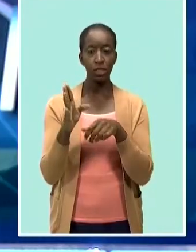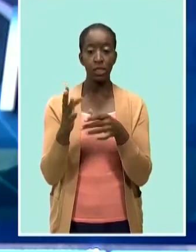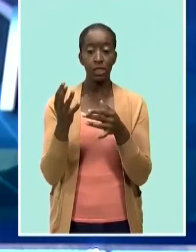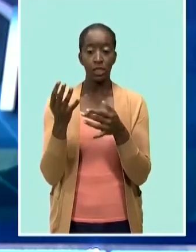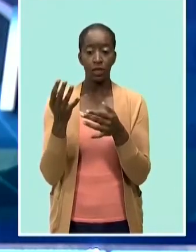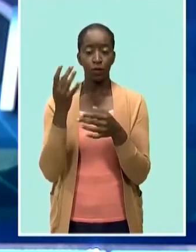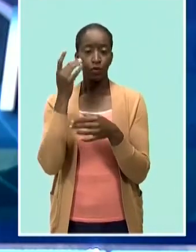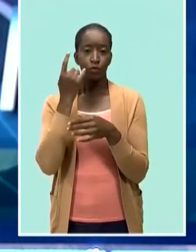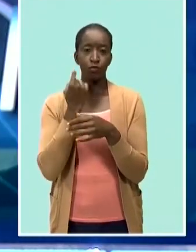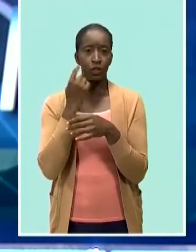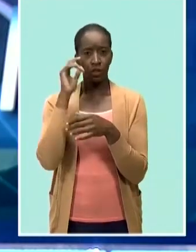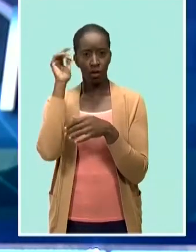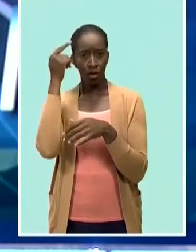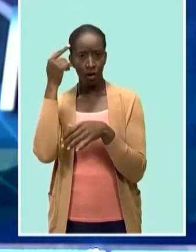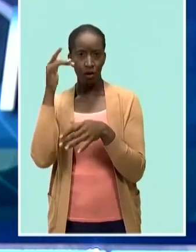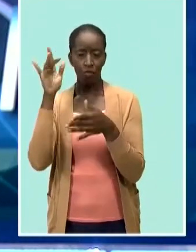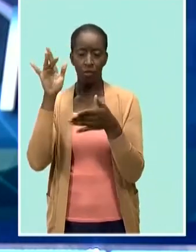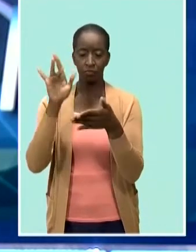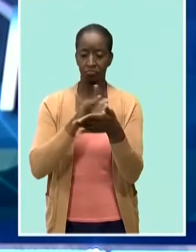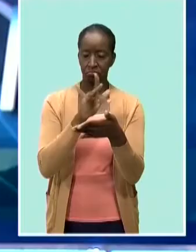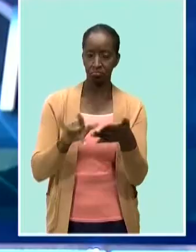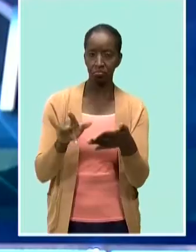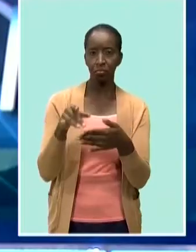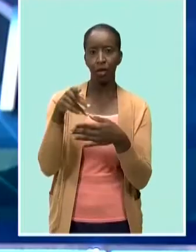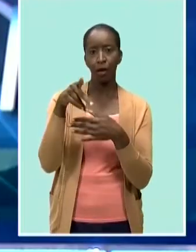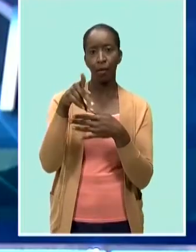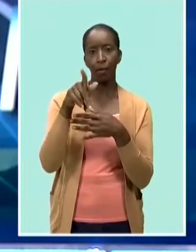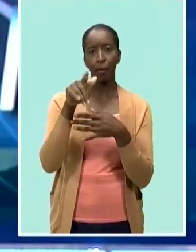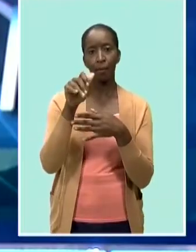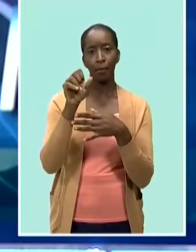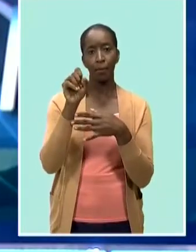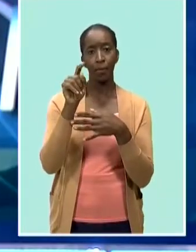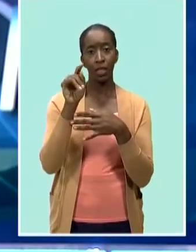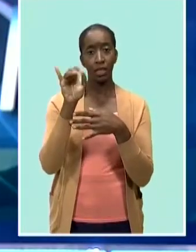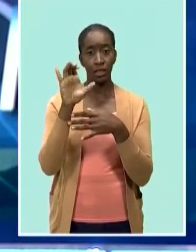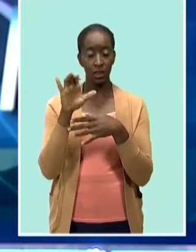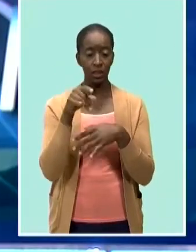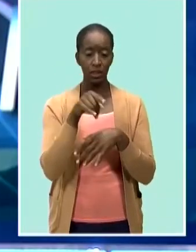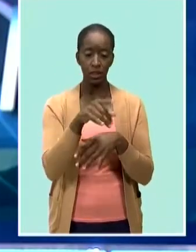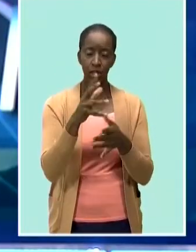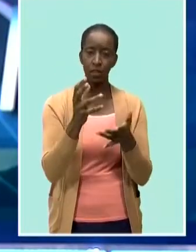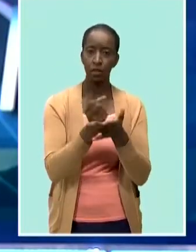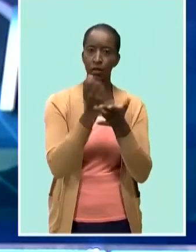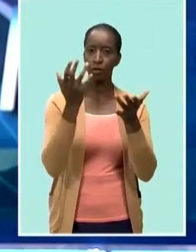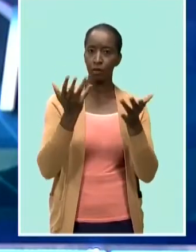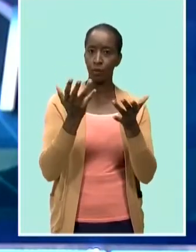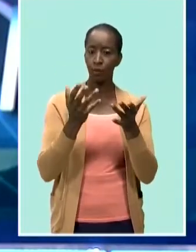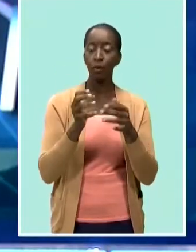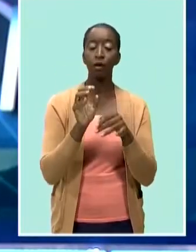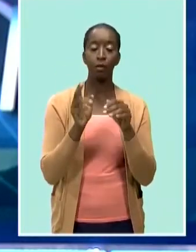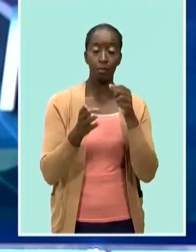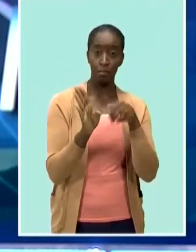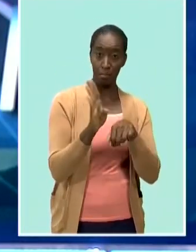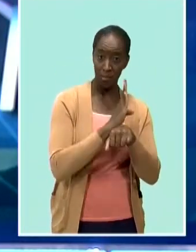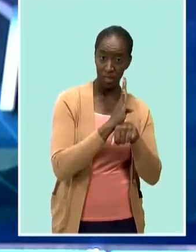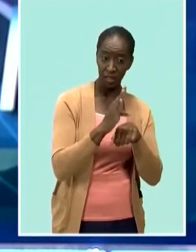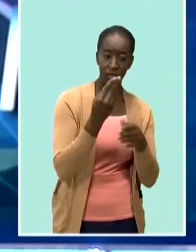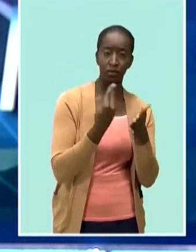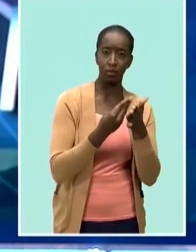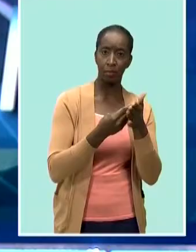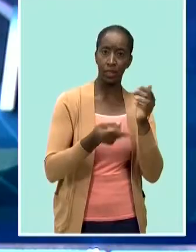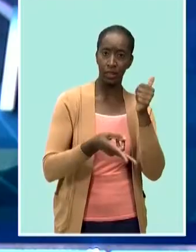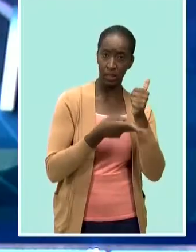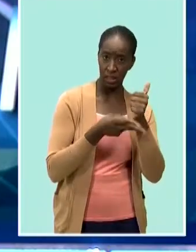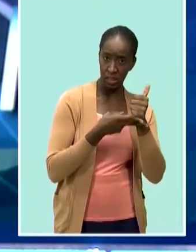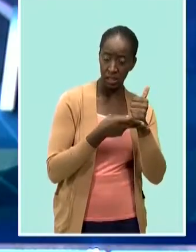single-use plastics that has not only resulted in major savings for the business, but also for his customers. Our Ryan Broom is live now